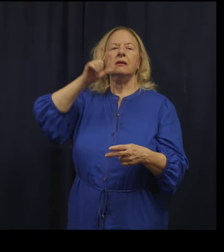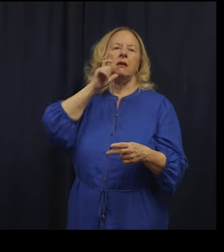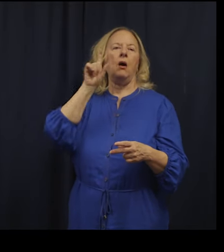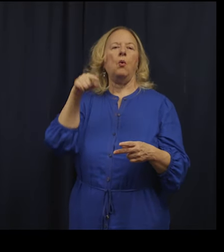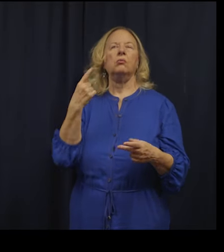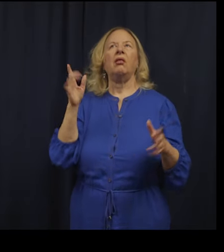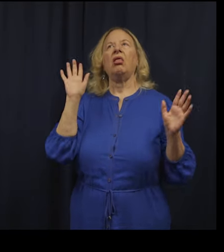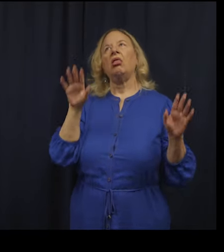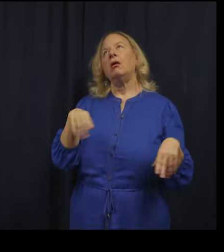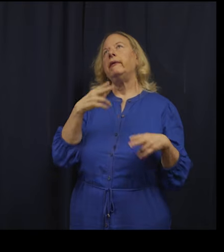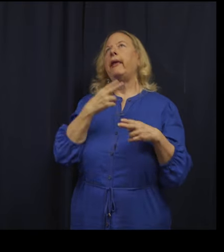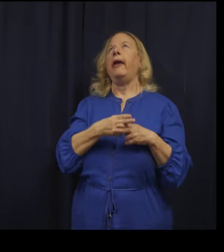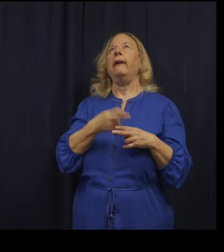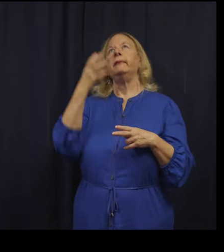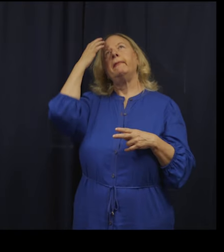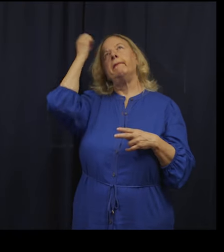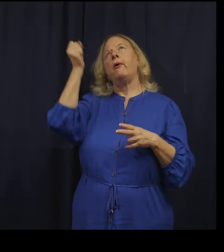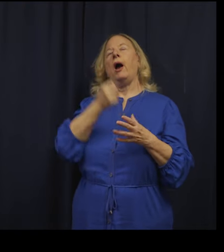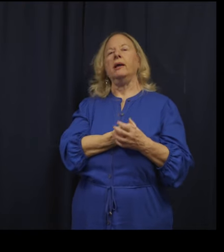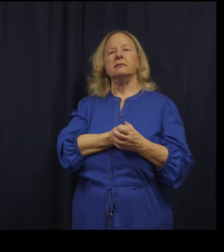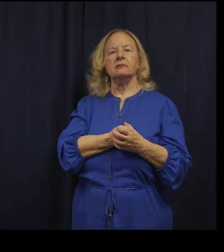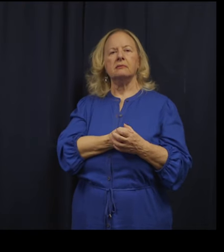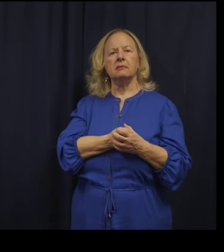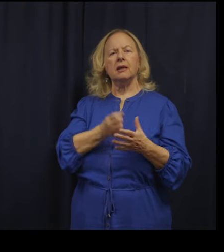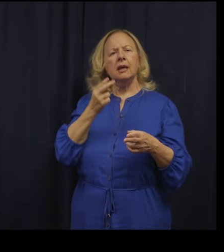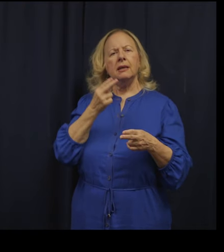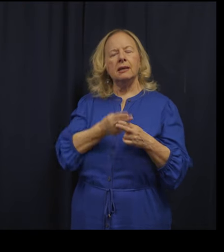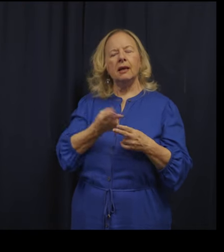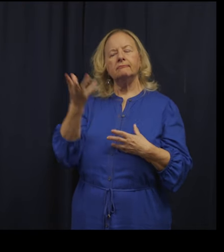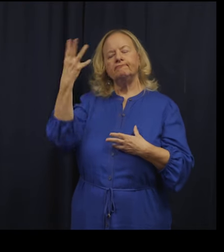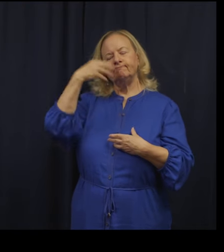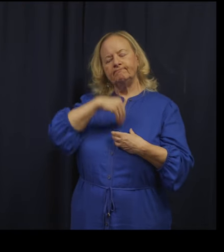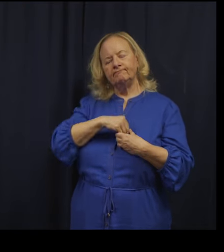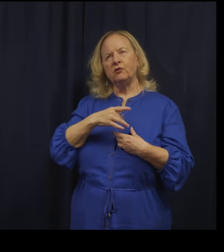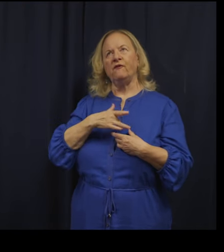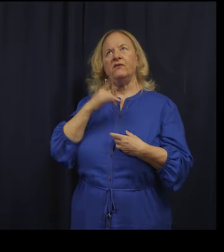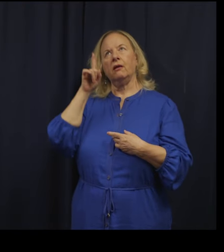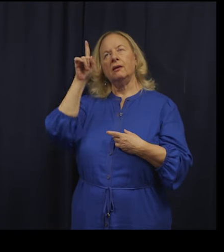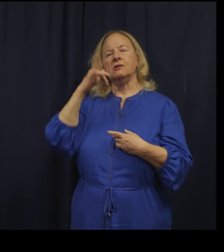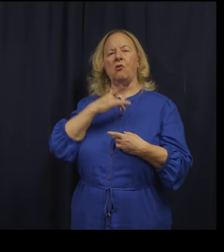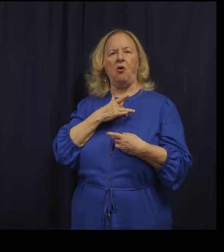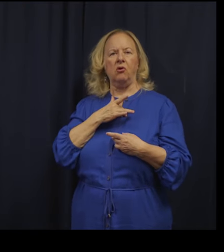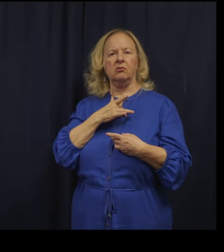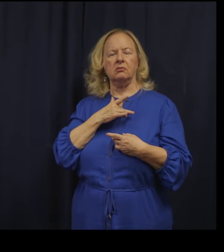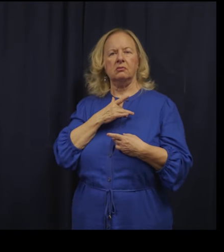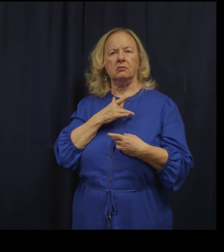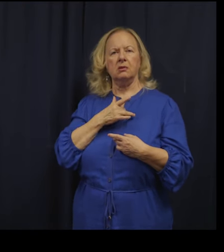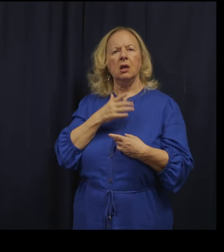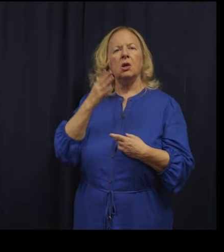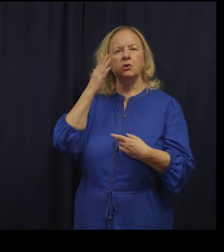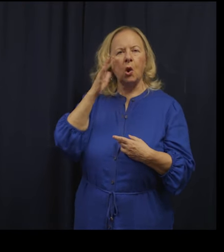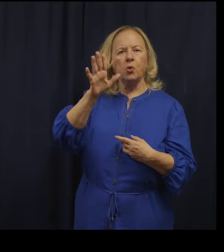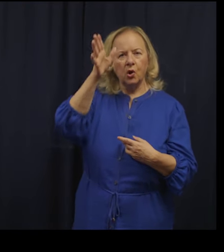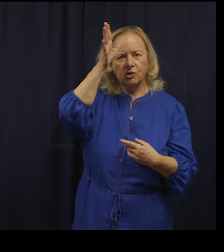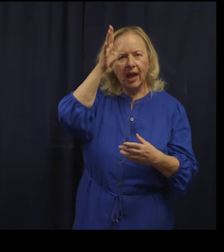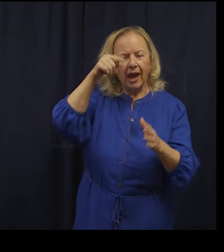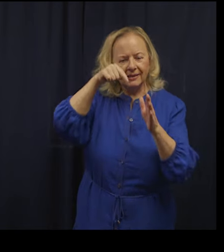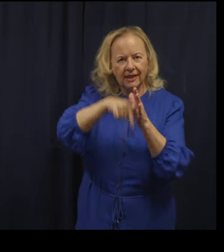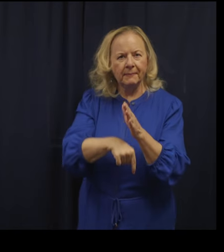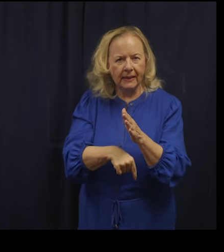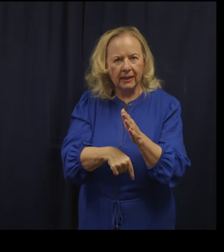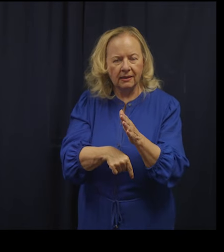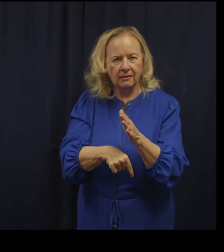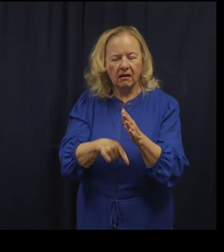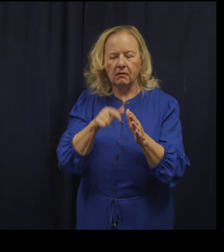just to be a name to memorize. I want it to just be a name where you feel God's heart. You know what I'm saying? I want you to get to know your dad at a deeper